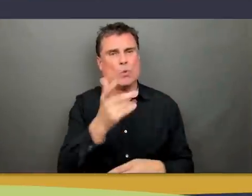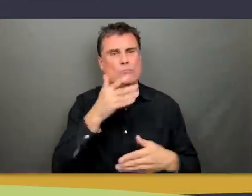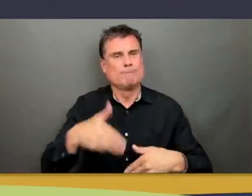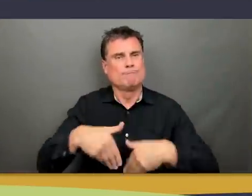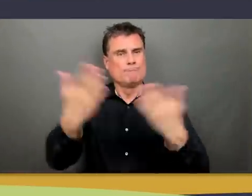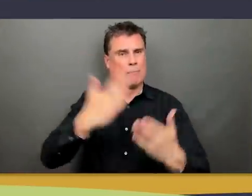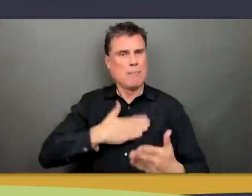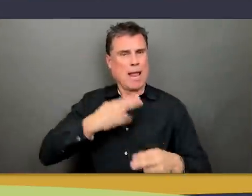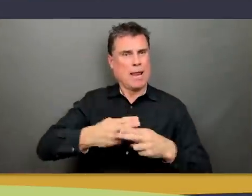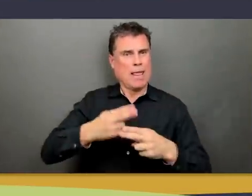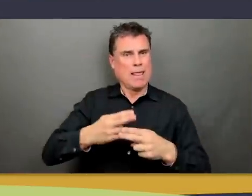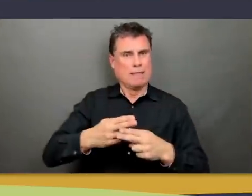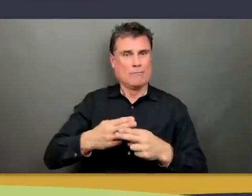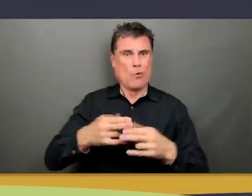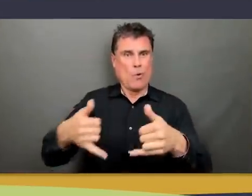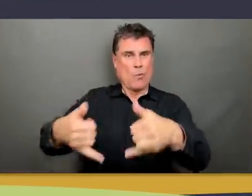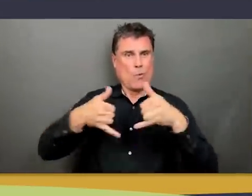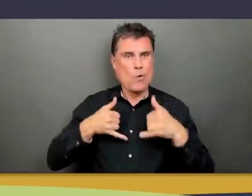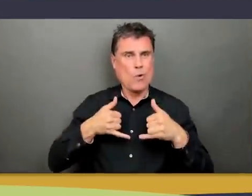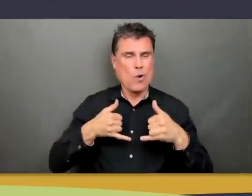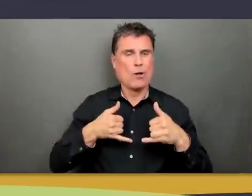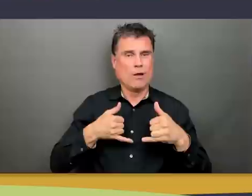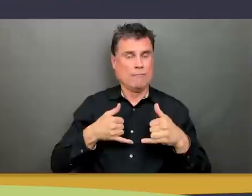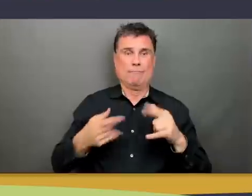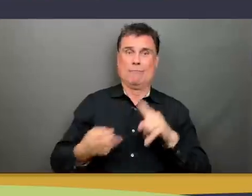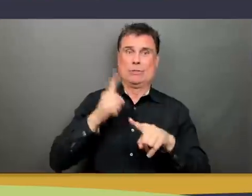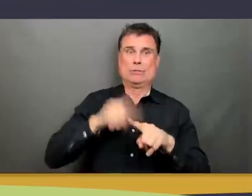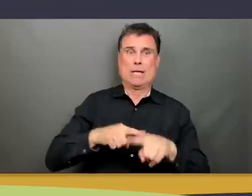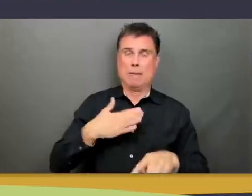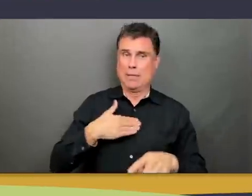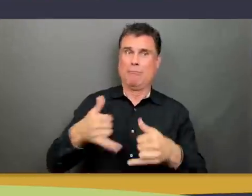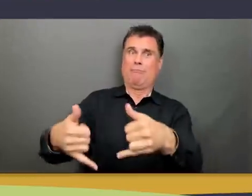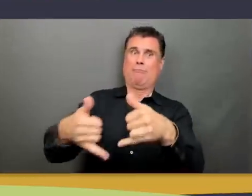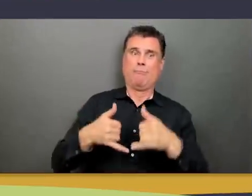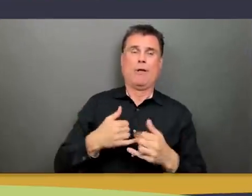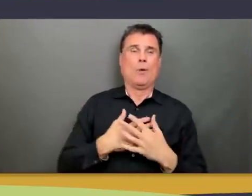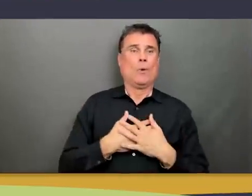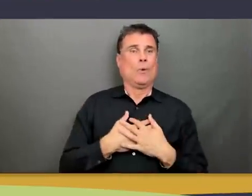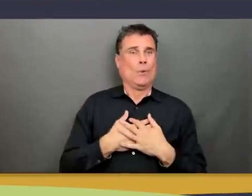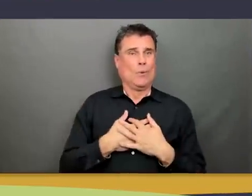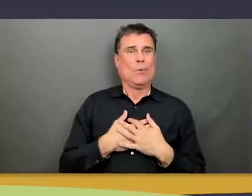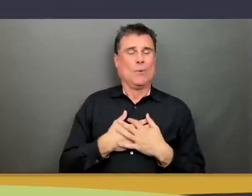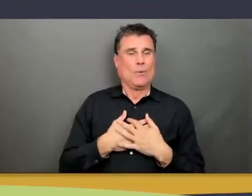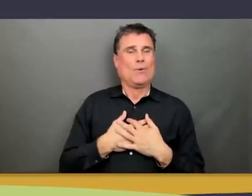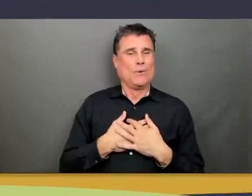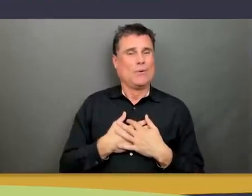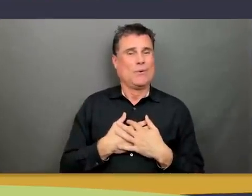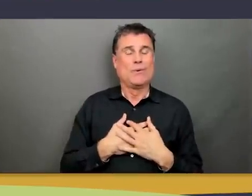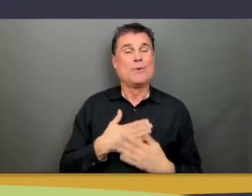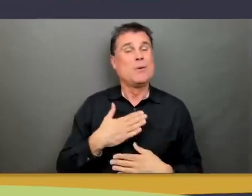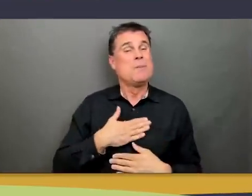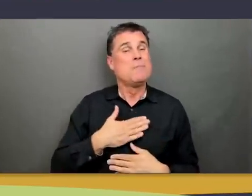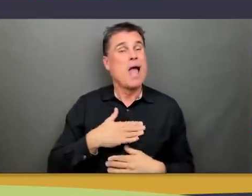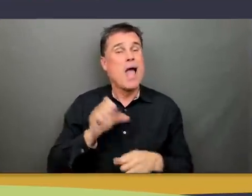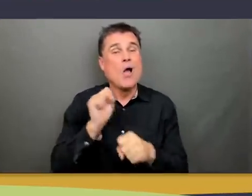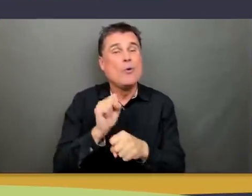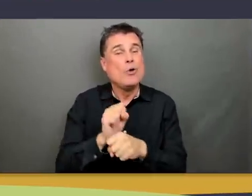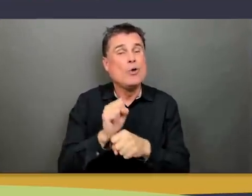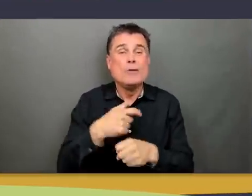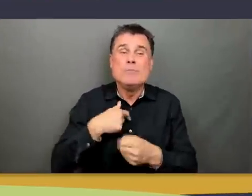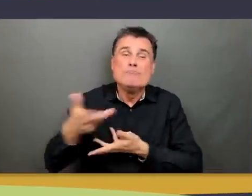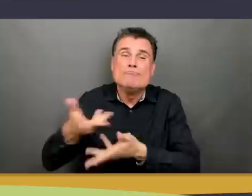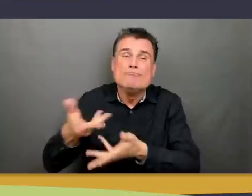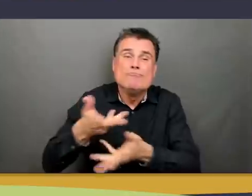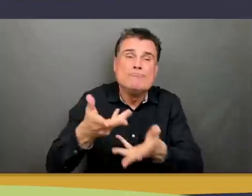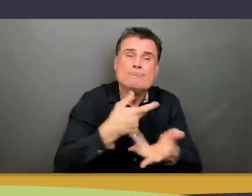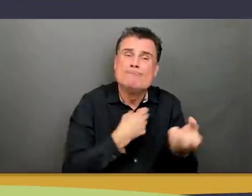anything like this, because what I do with bringing back, you know, homeless people and people from other nationalities, it's just an